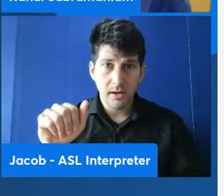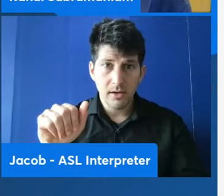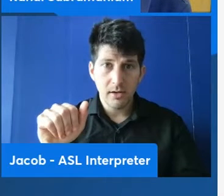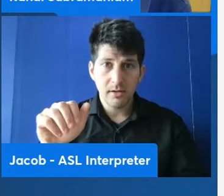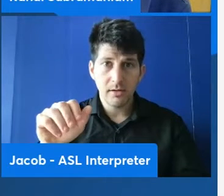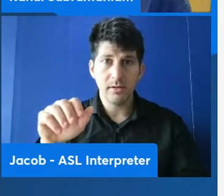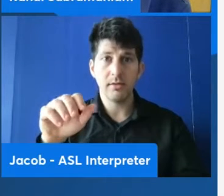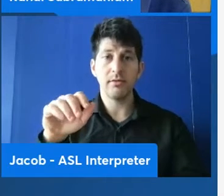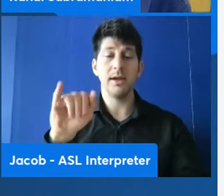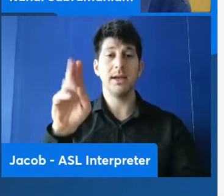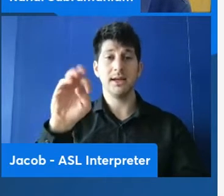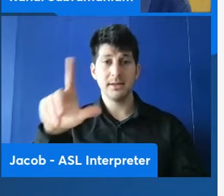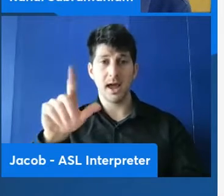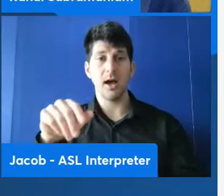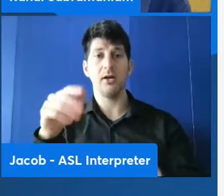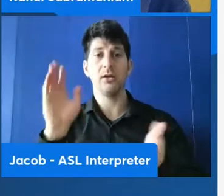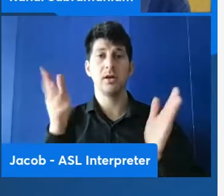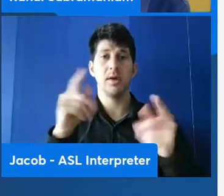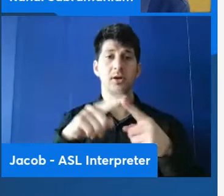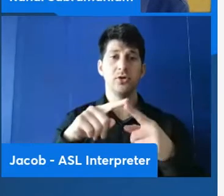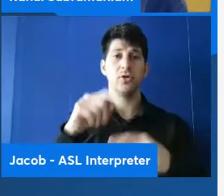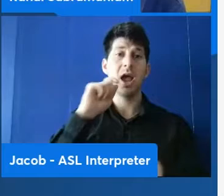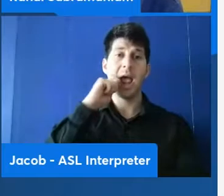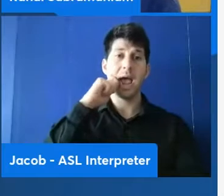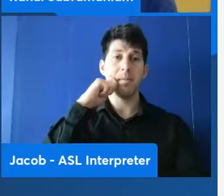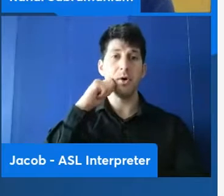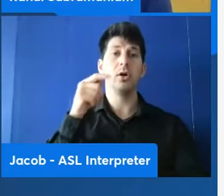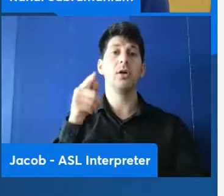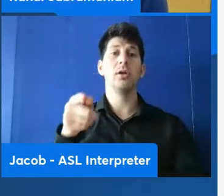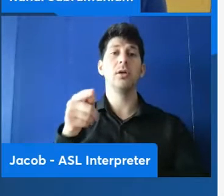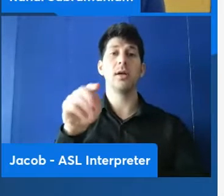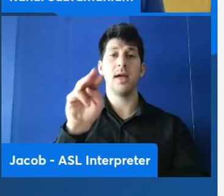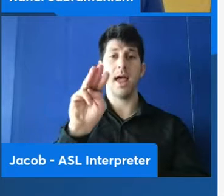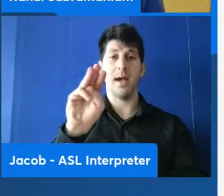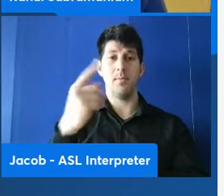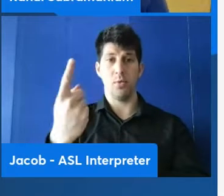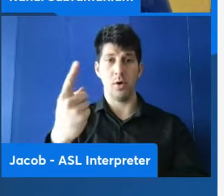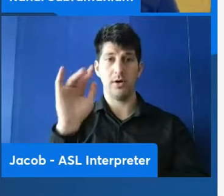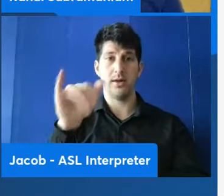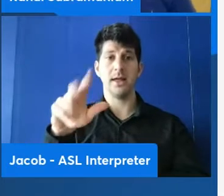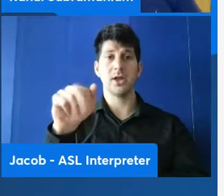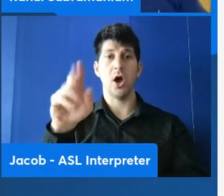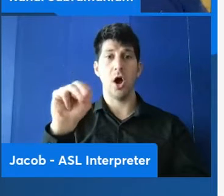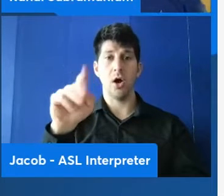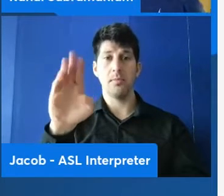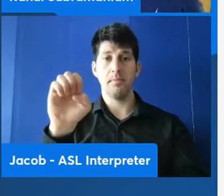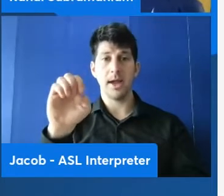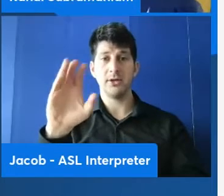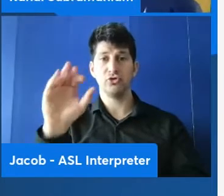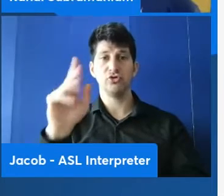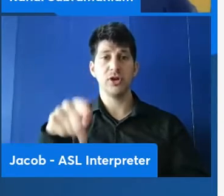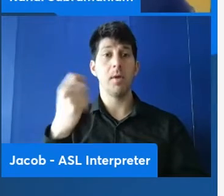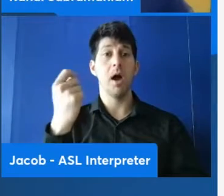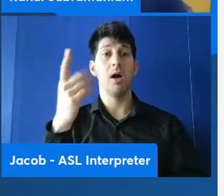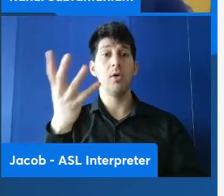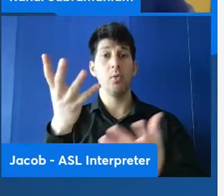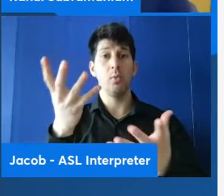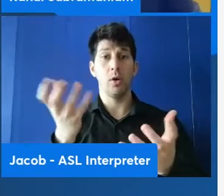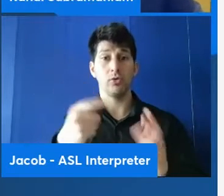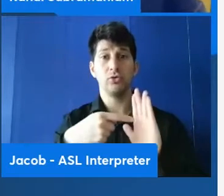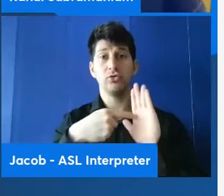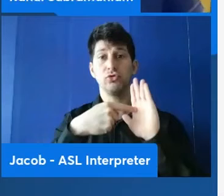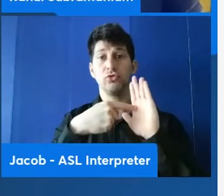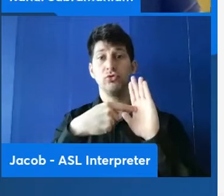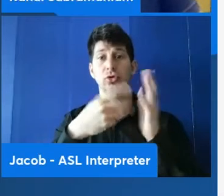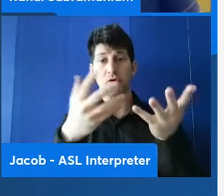Intel versus Apple. And Apple's chip is also, the Apple M1 is also an ARM-based chip. But what they're showing is,